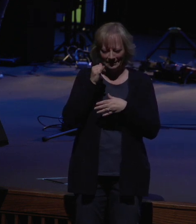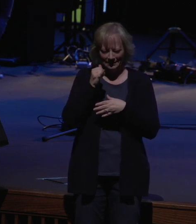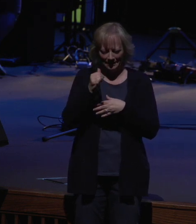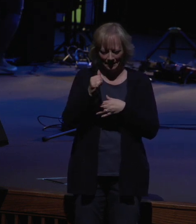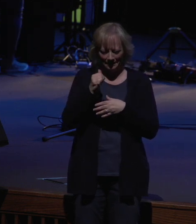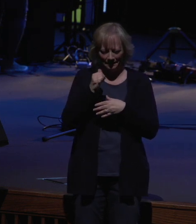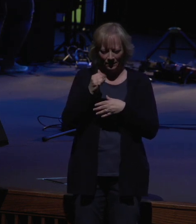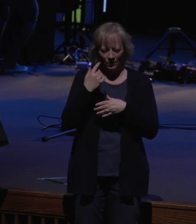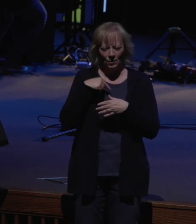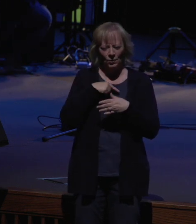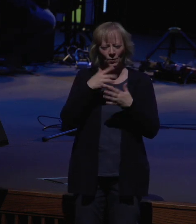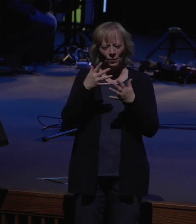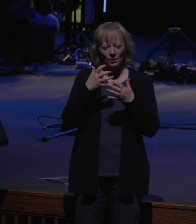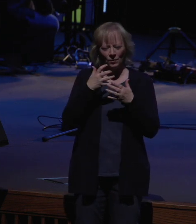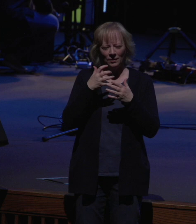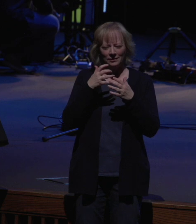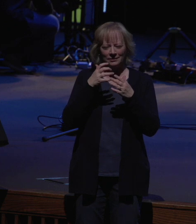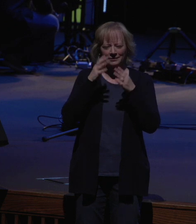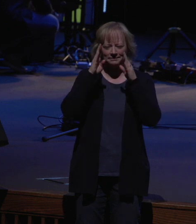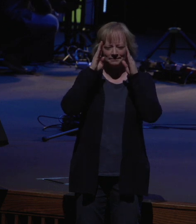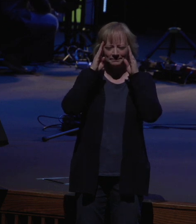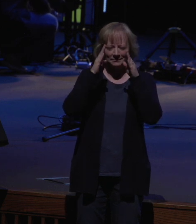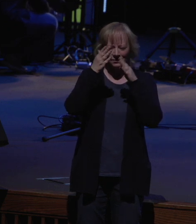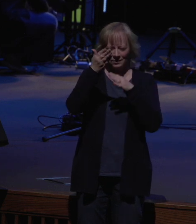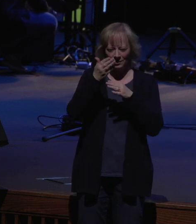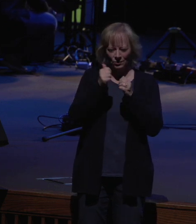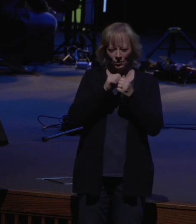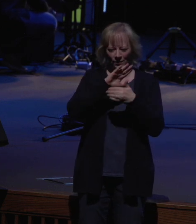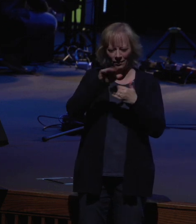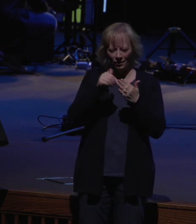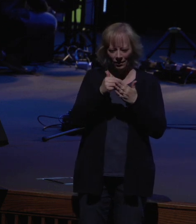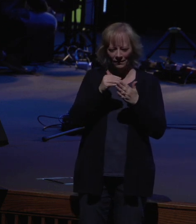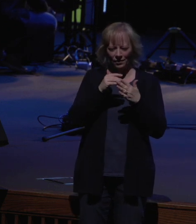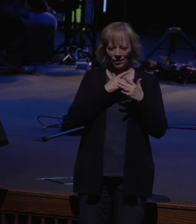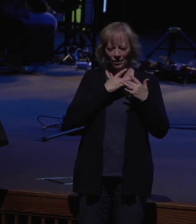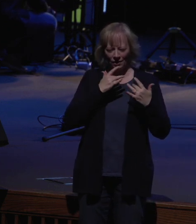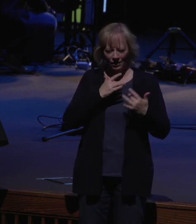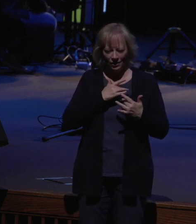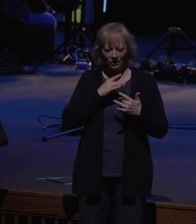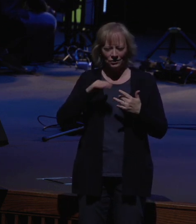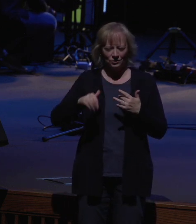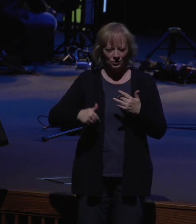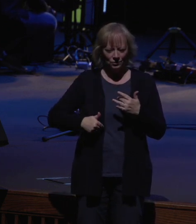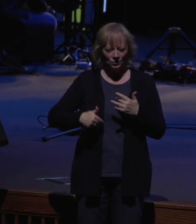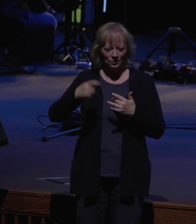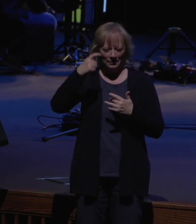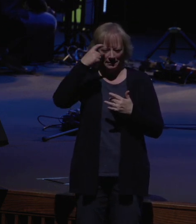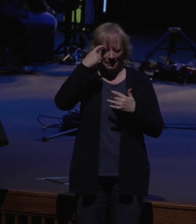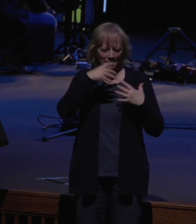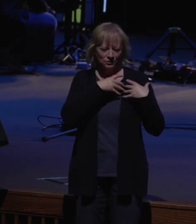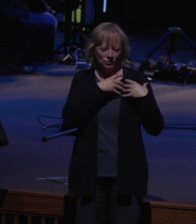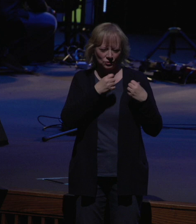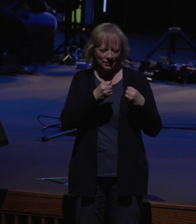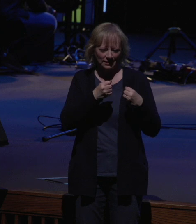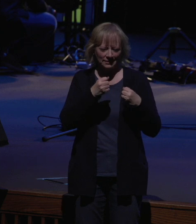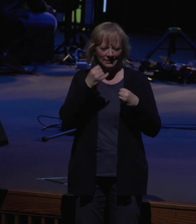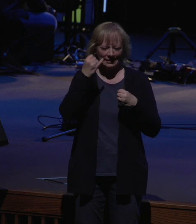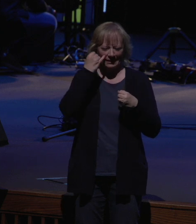God, we want to love you with all of our hearts, our soul, our mind, our strength. And when we are drifting from